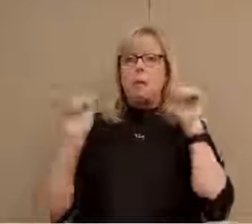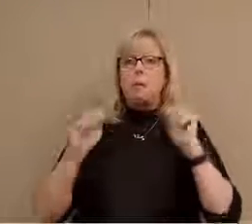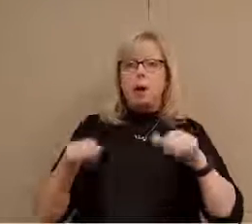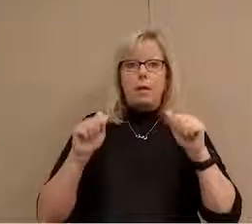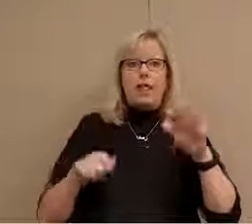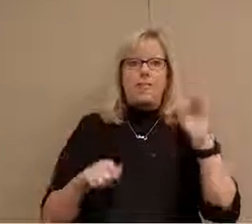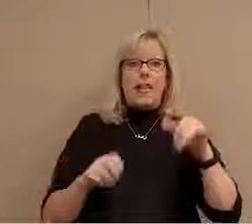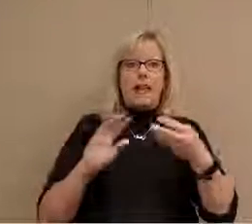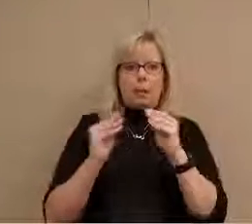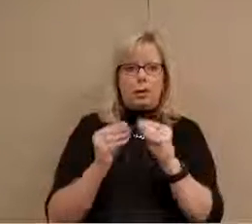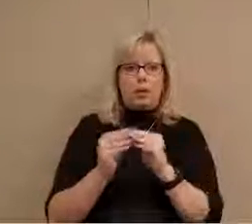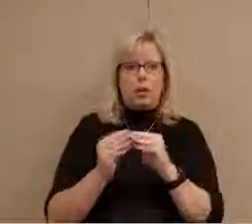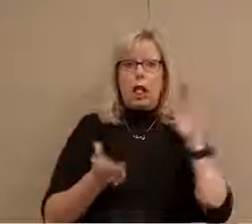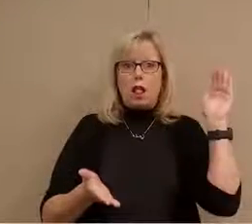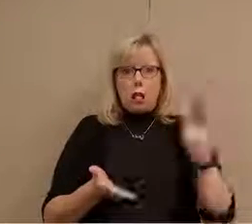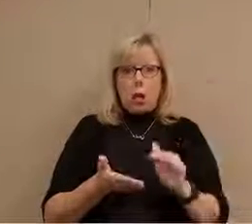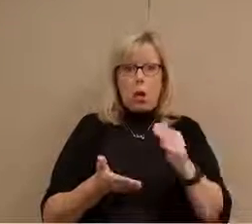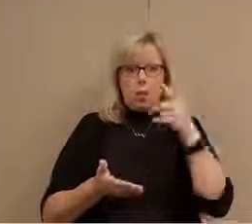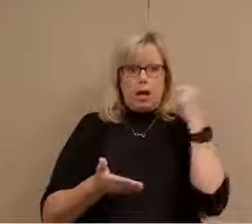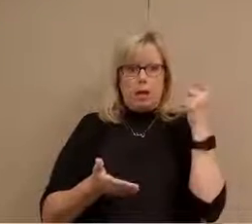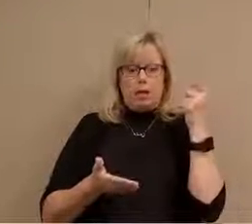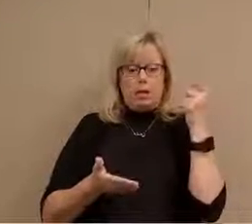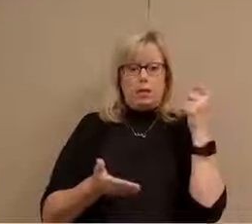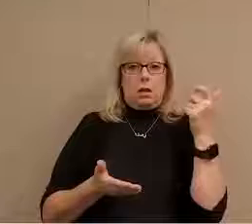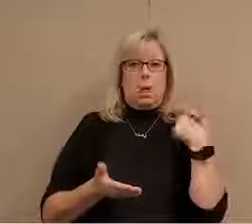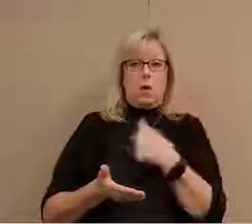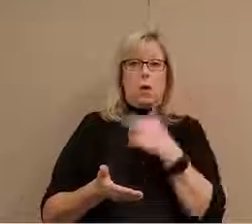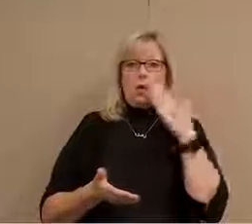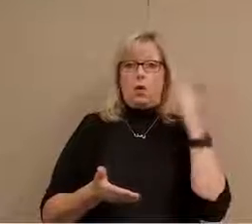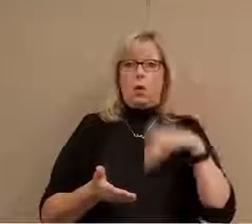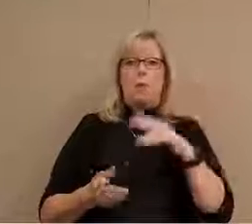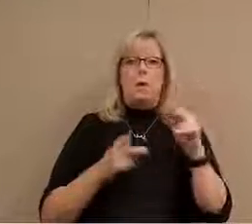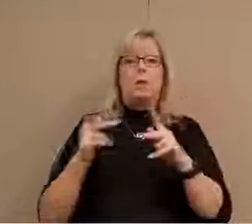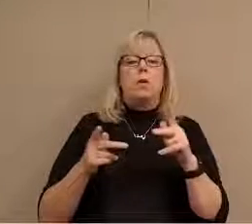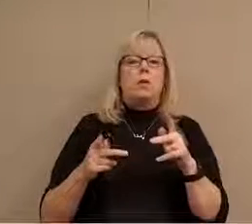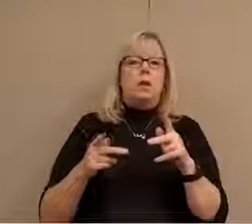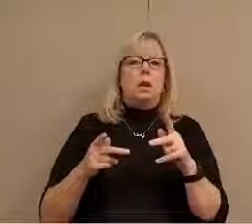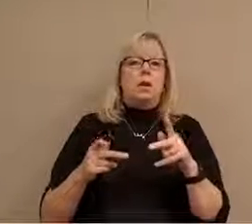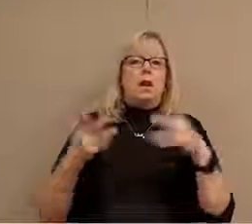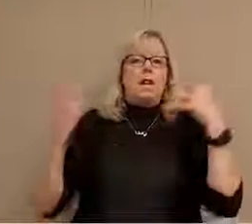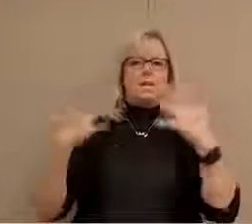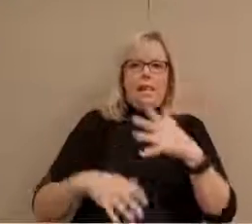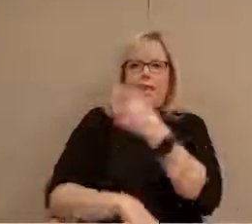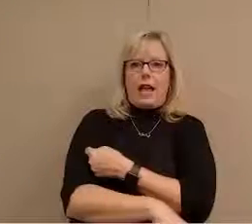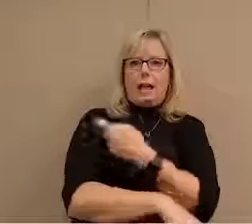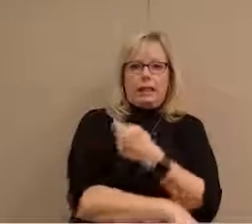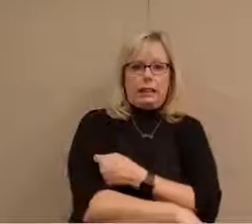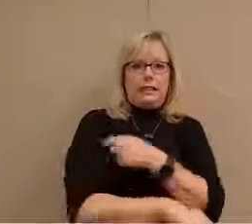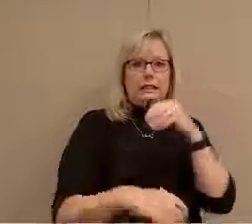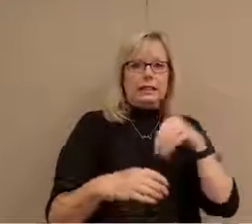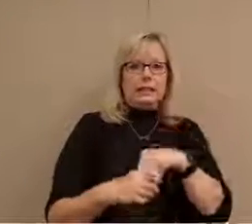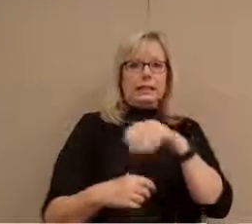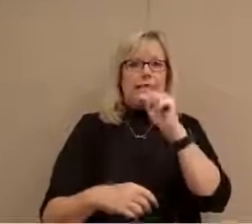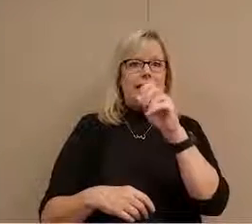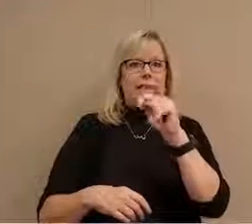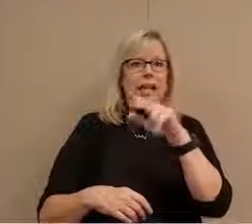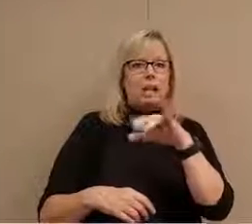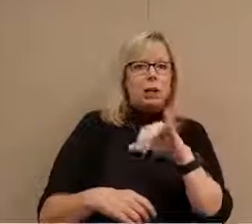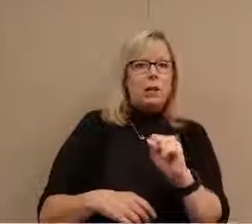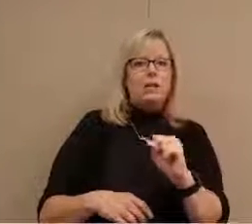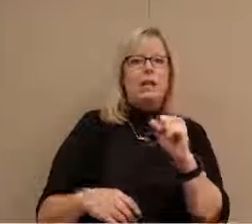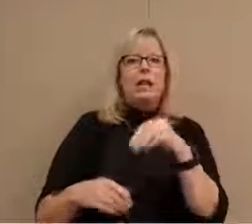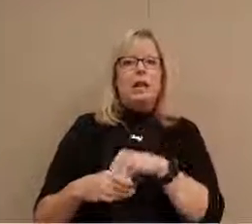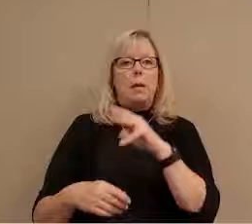possibility that that number is too low, because we do know of people who have been vaccinated in St. Louis or in